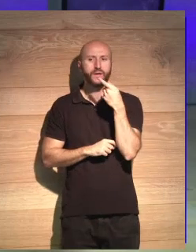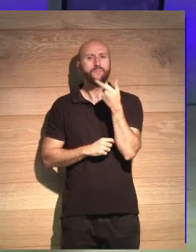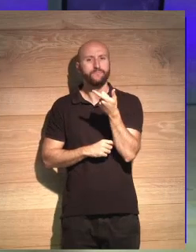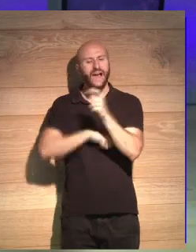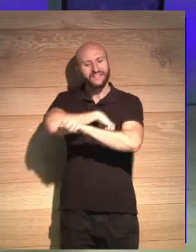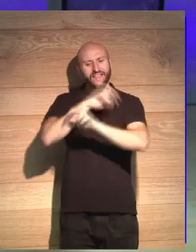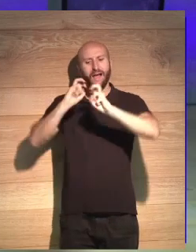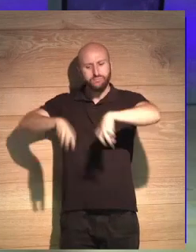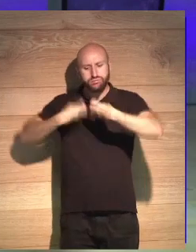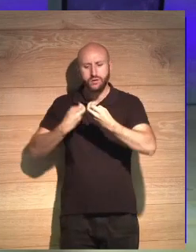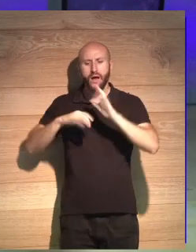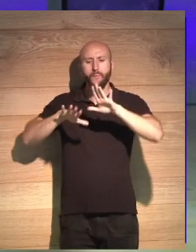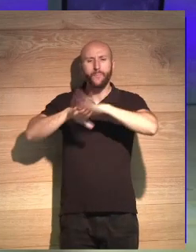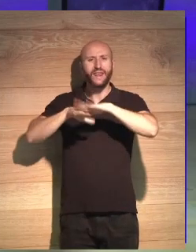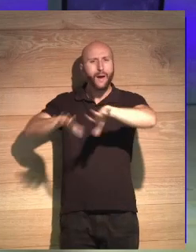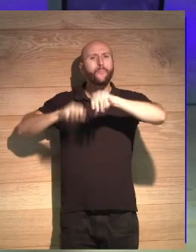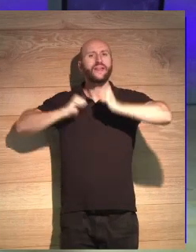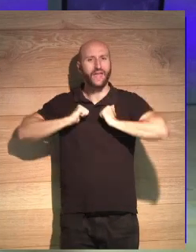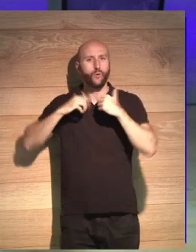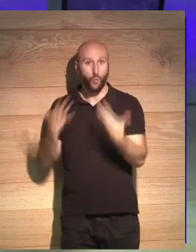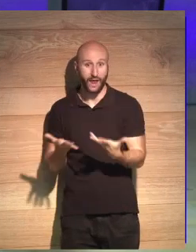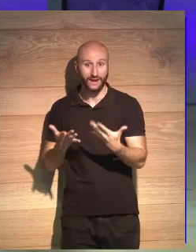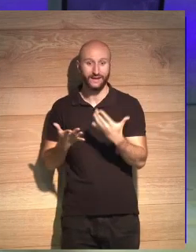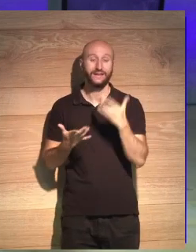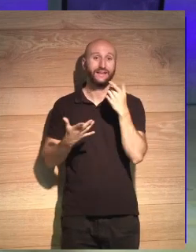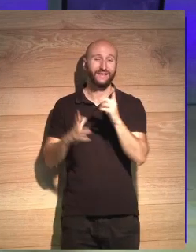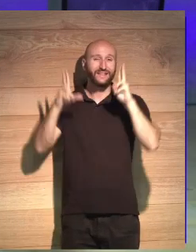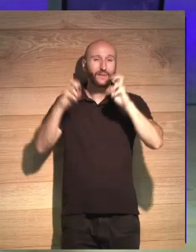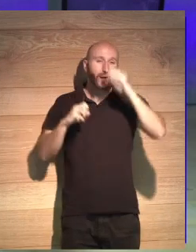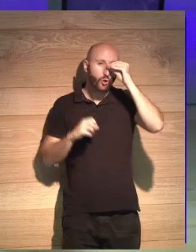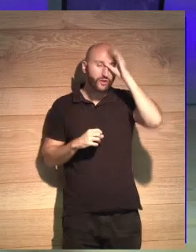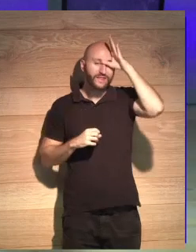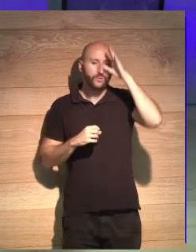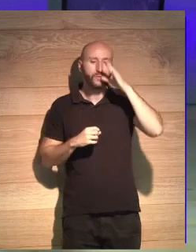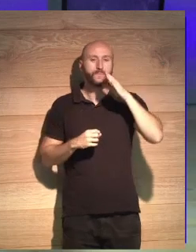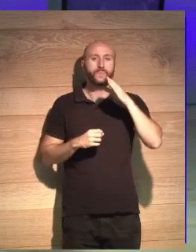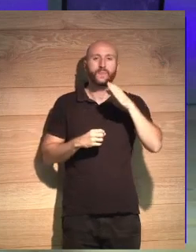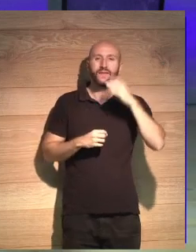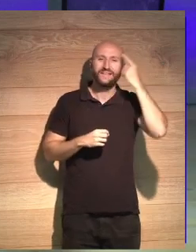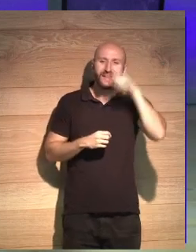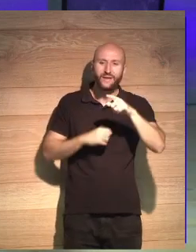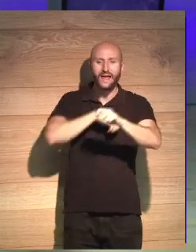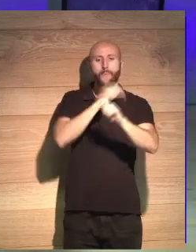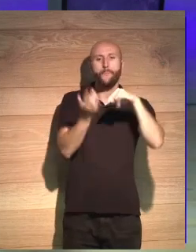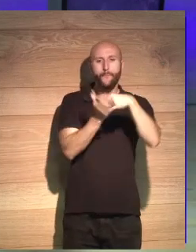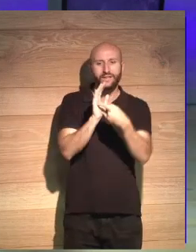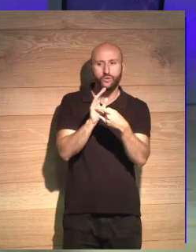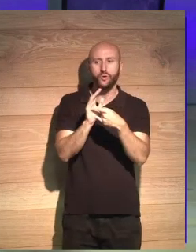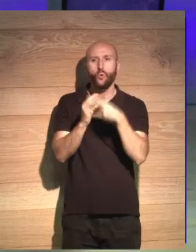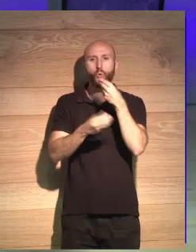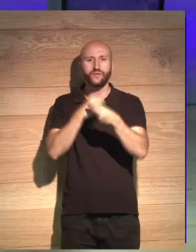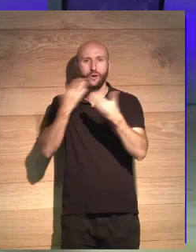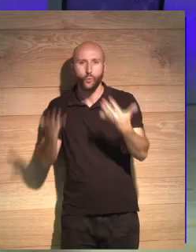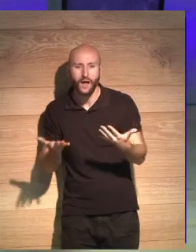are implementing to get to a final goal and how we can change them. And I think this metacognitive